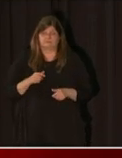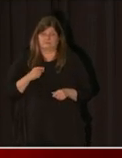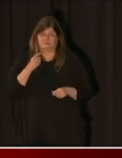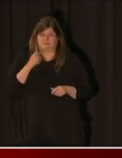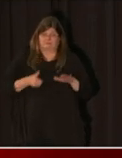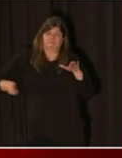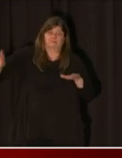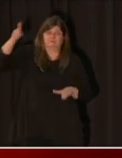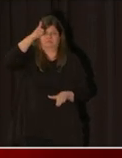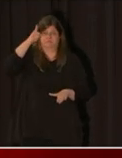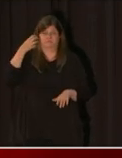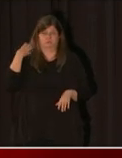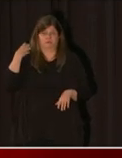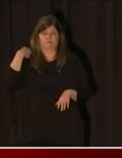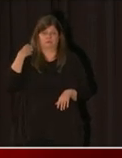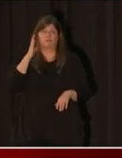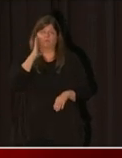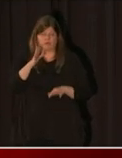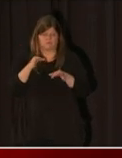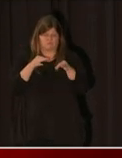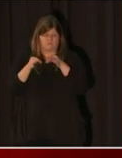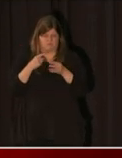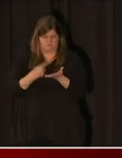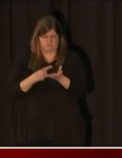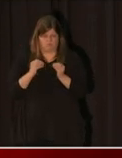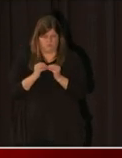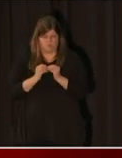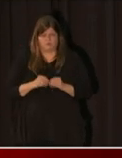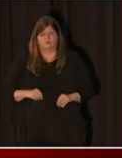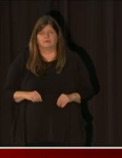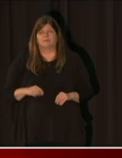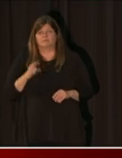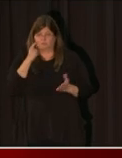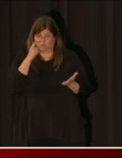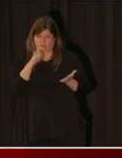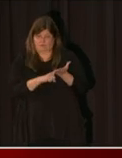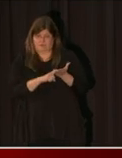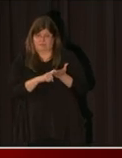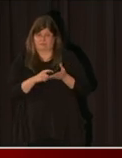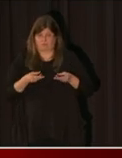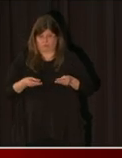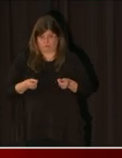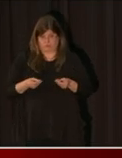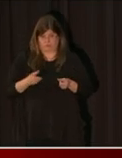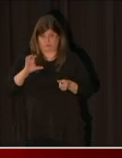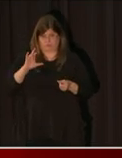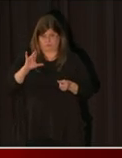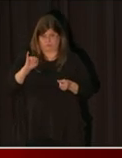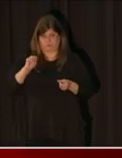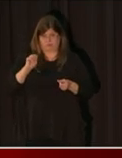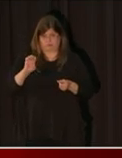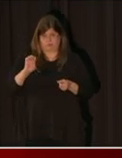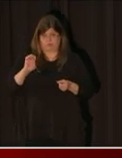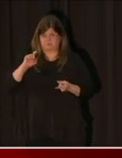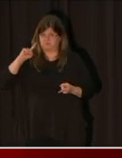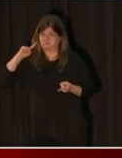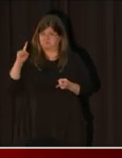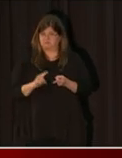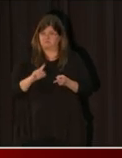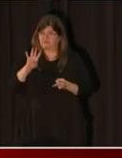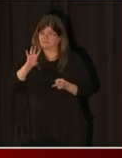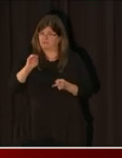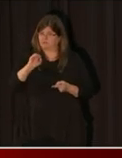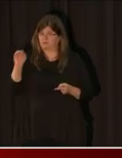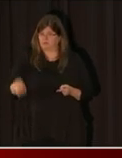seen is that property crimes have decreased by nearly 40% over the last 30 days. We're almost at exactly